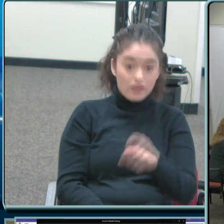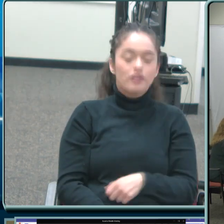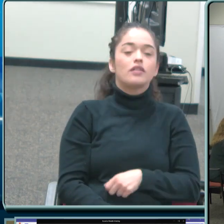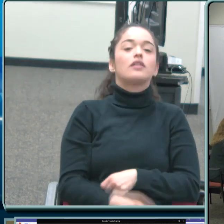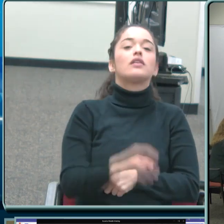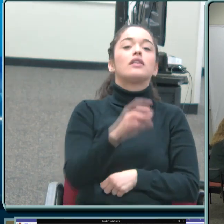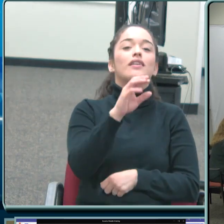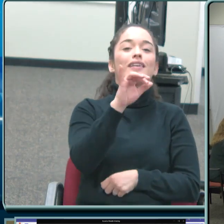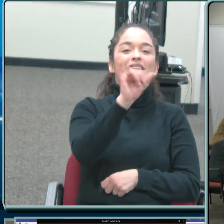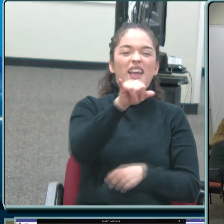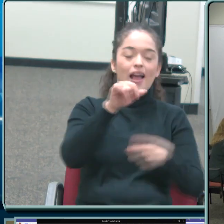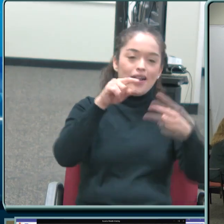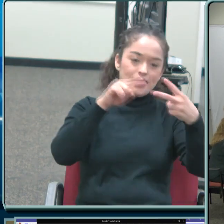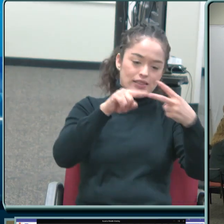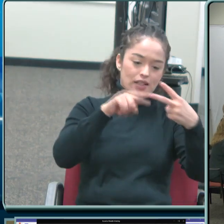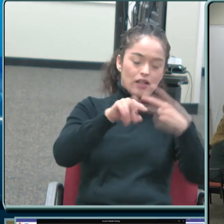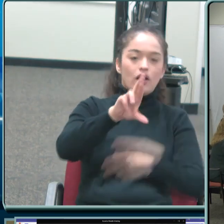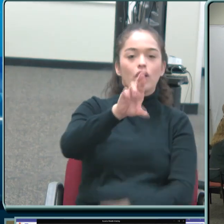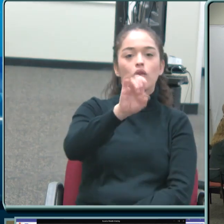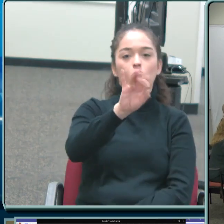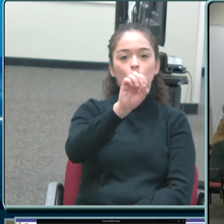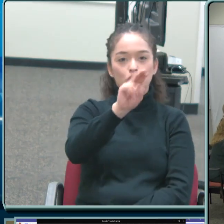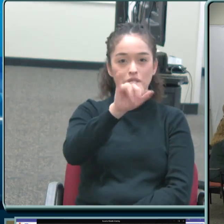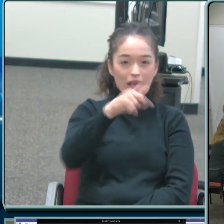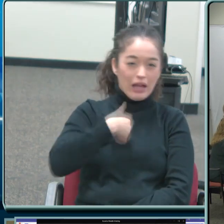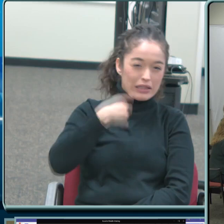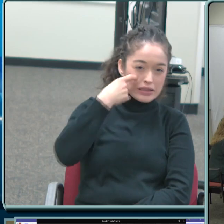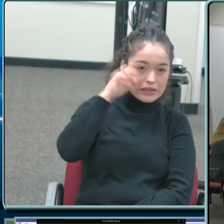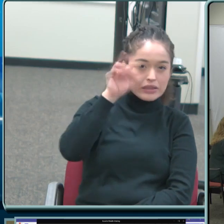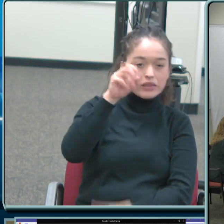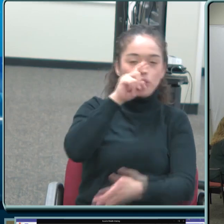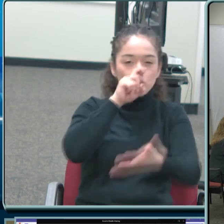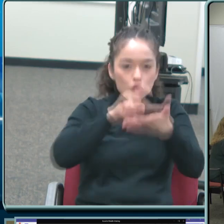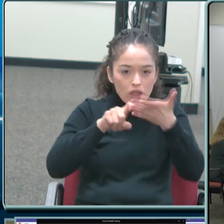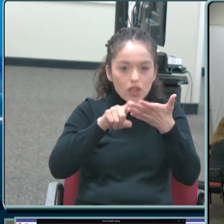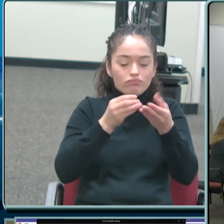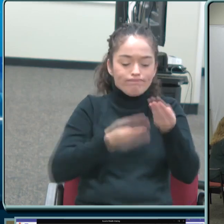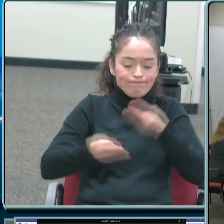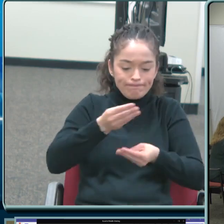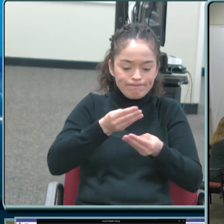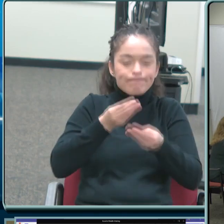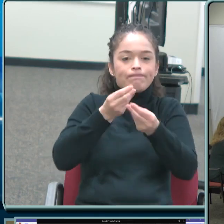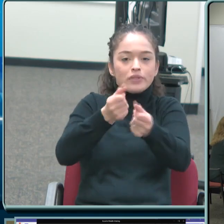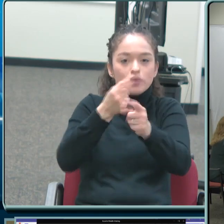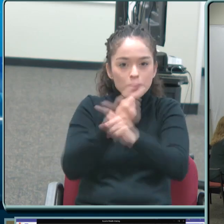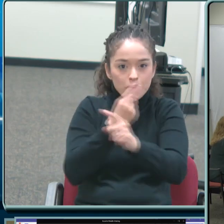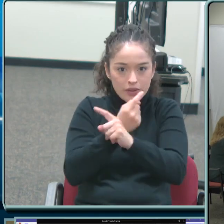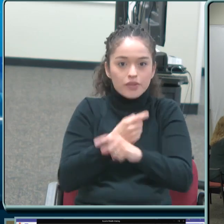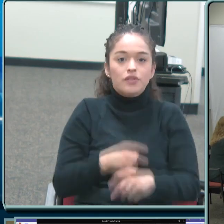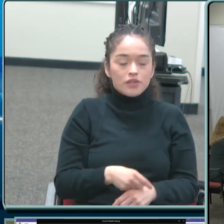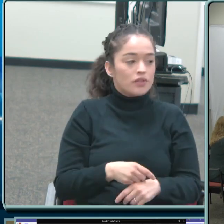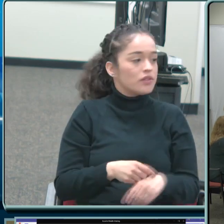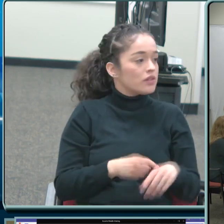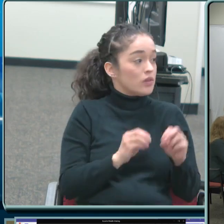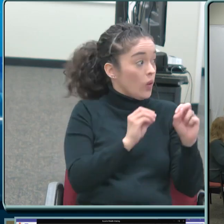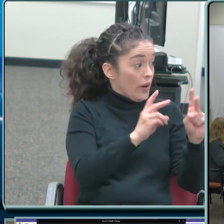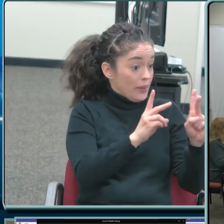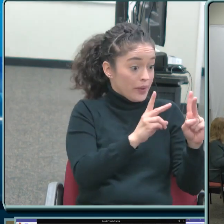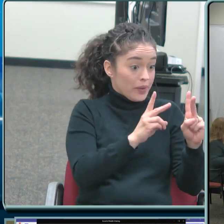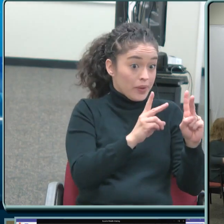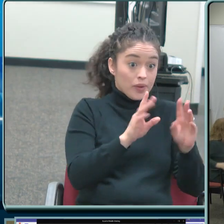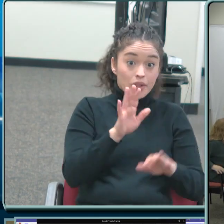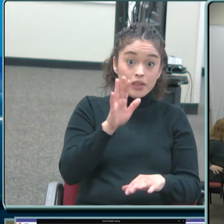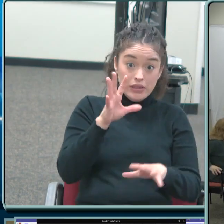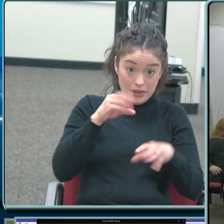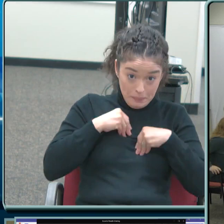And the second is? Thank you. The second item is the resolution that I just read, which is to recognize revenue and appropriate expenditures. Okay. We have a motion